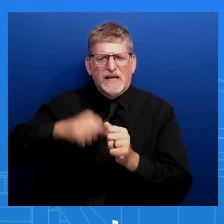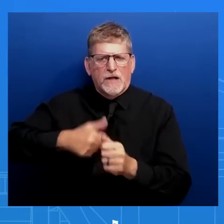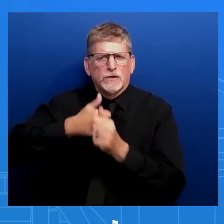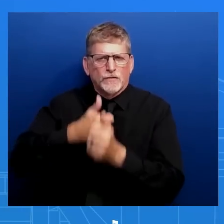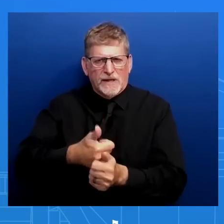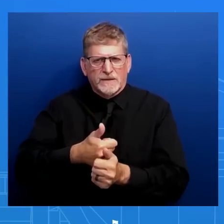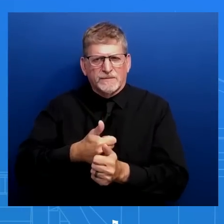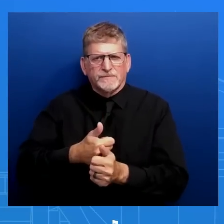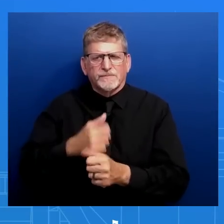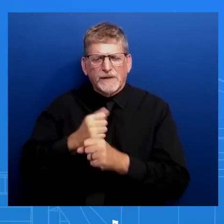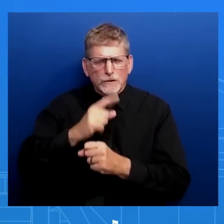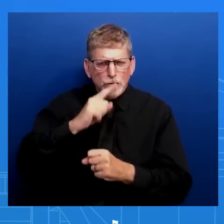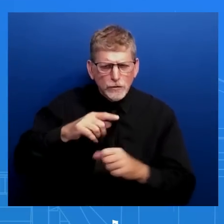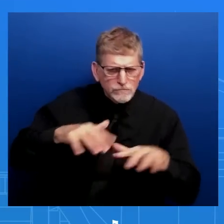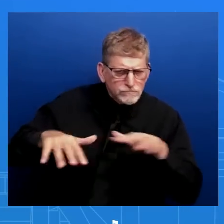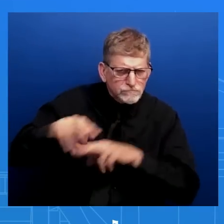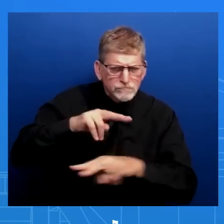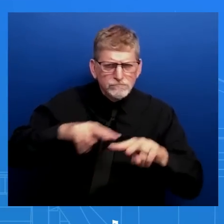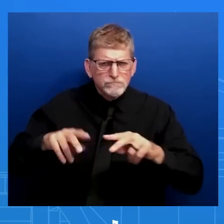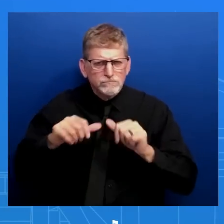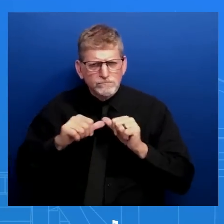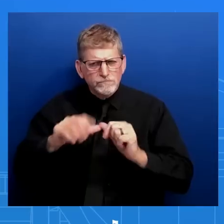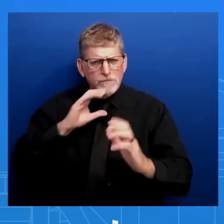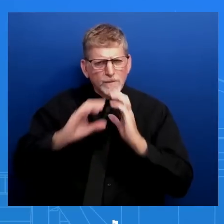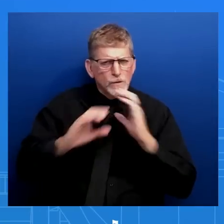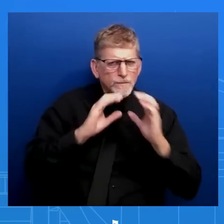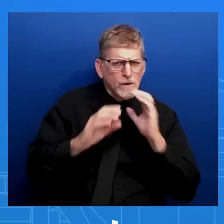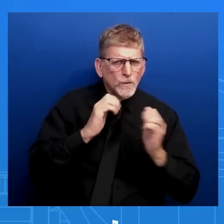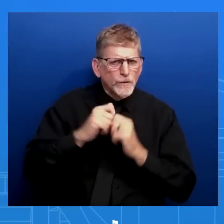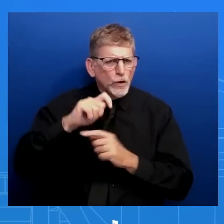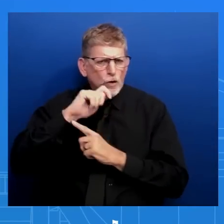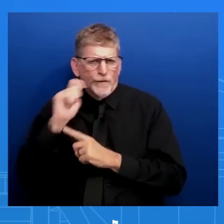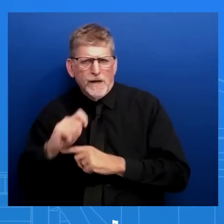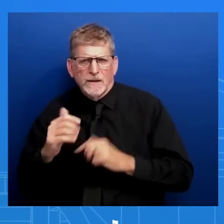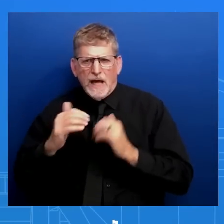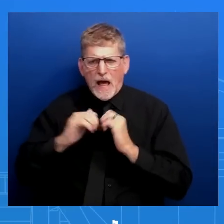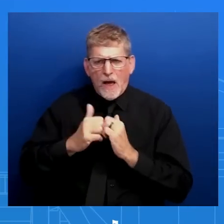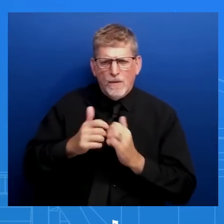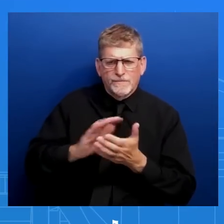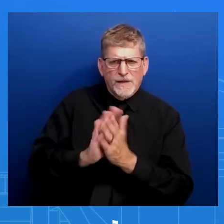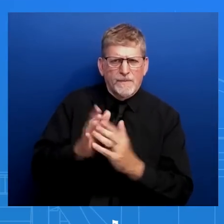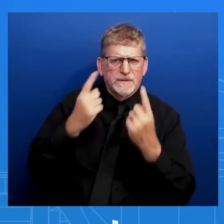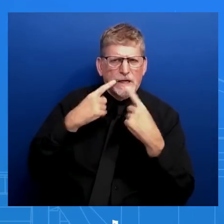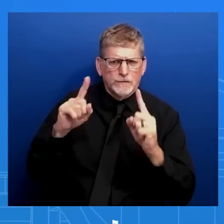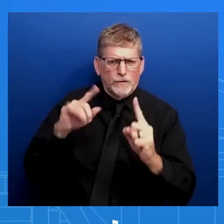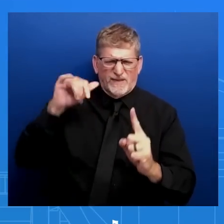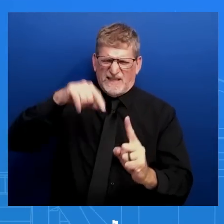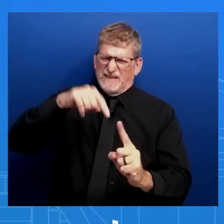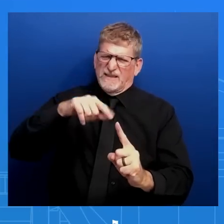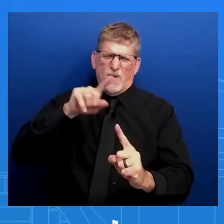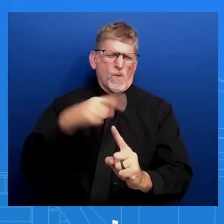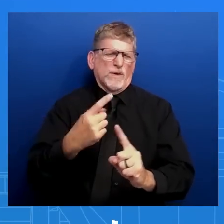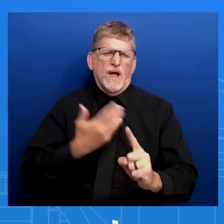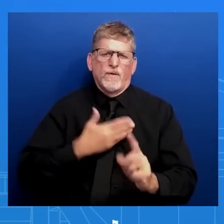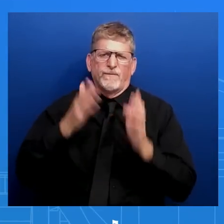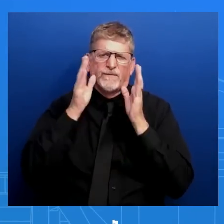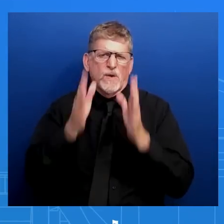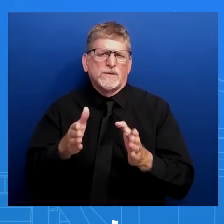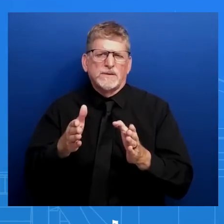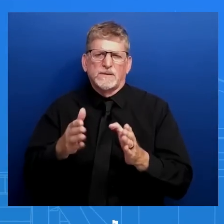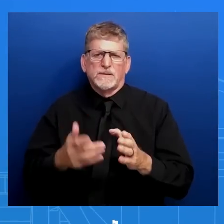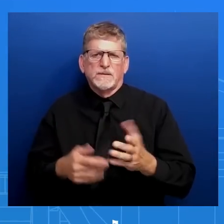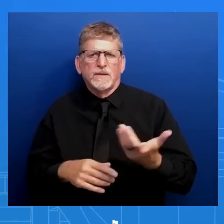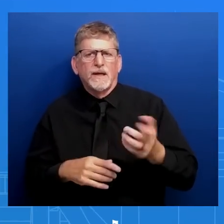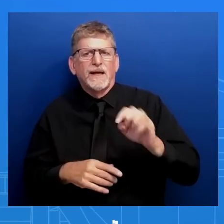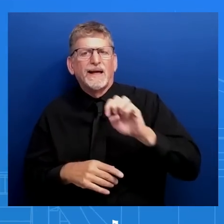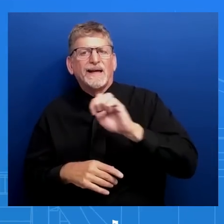what they need to be successful. That's where the focus is. Now, on your question about the eastern flank, we have already bolstered the eastern flank. President Biden ordered